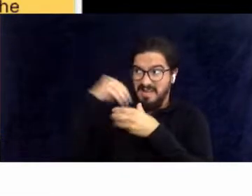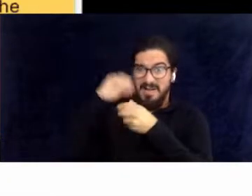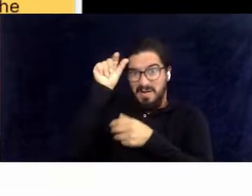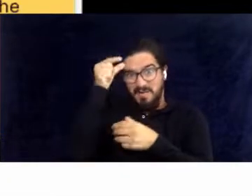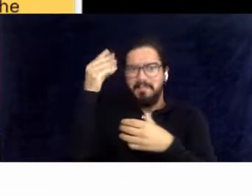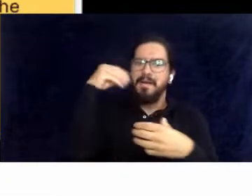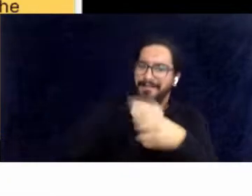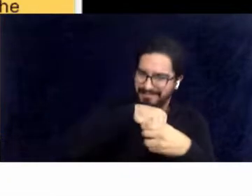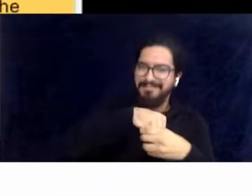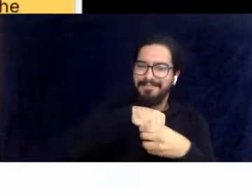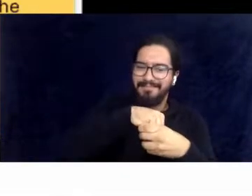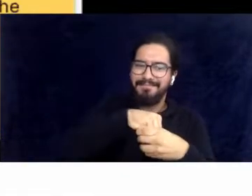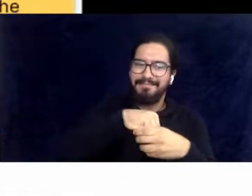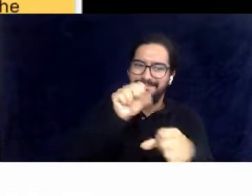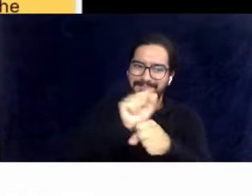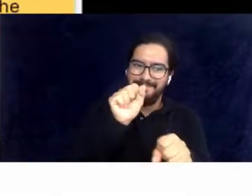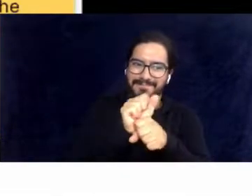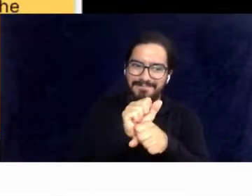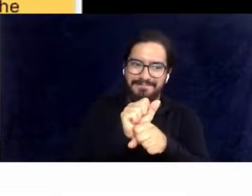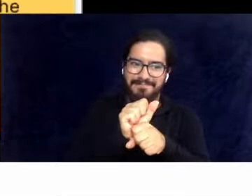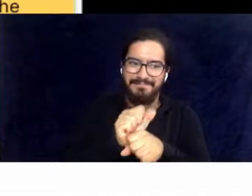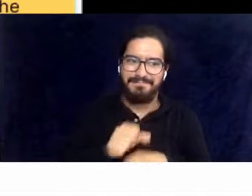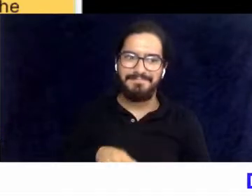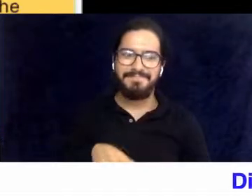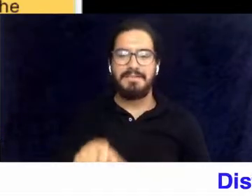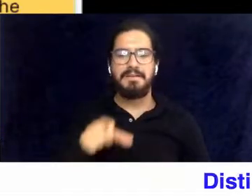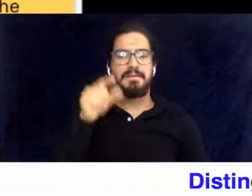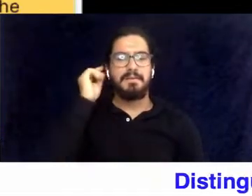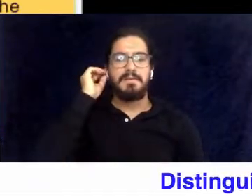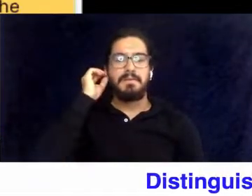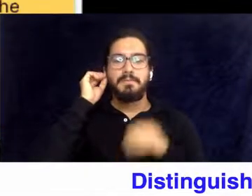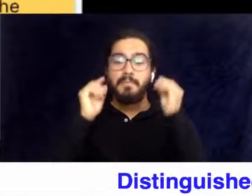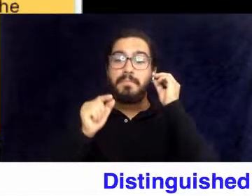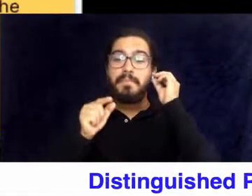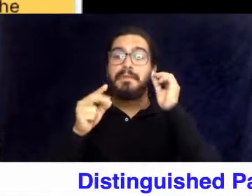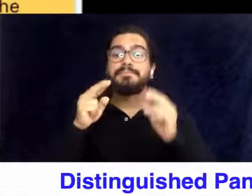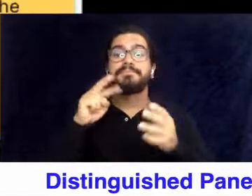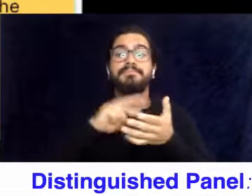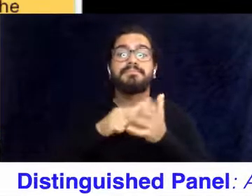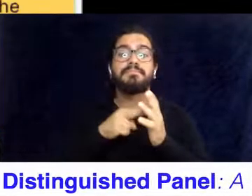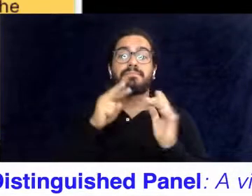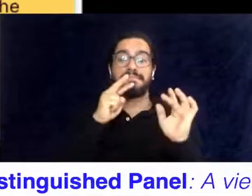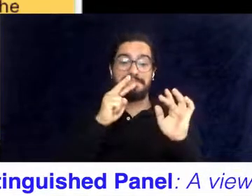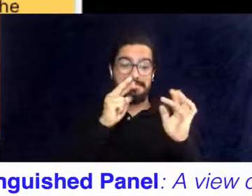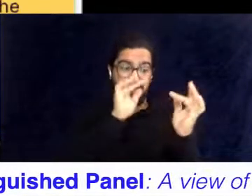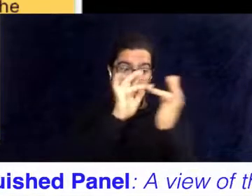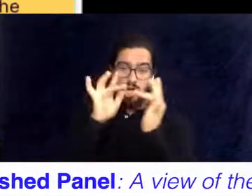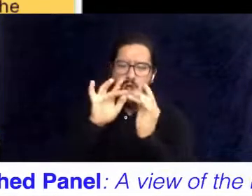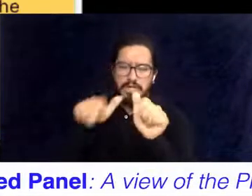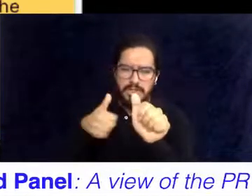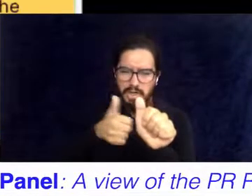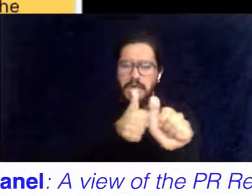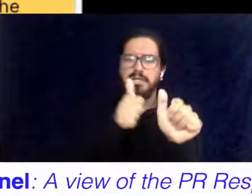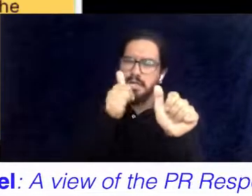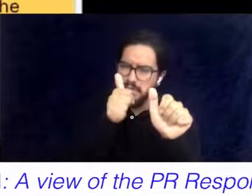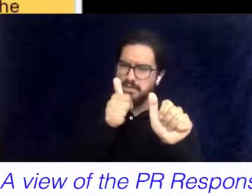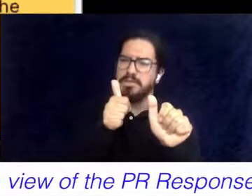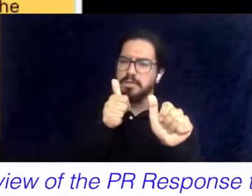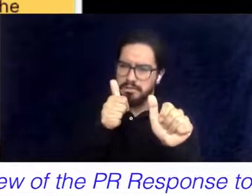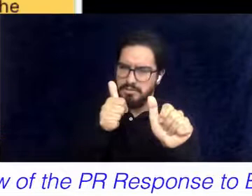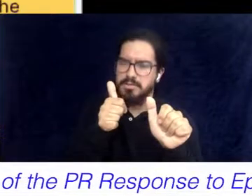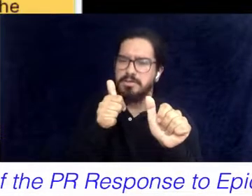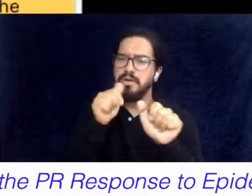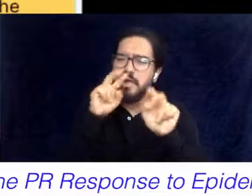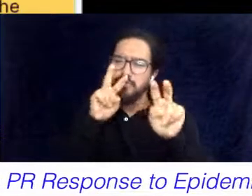suggestion, is that, there's this emphasis on surveillance, on contact tracing, and obviously that's really important, but it can't just be surveillance